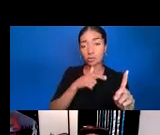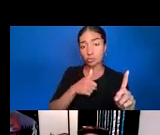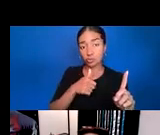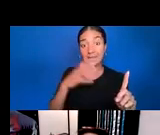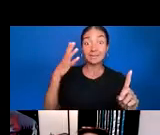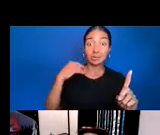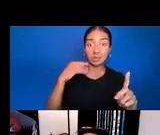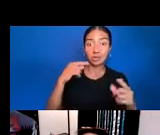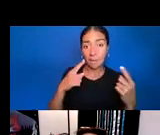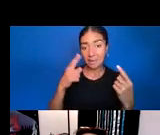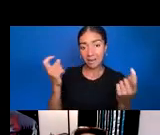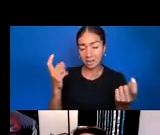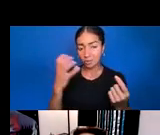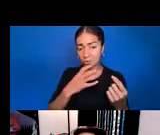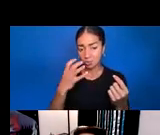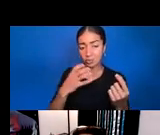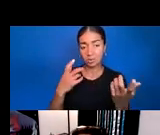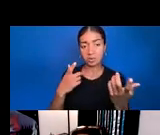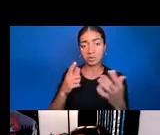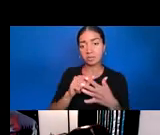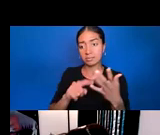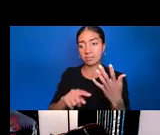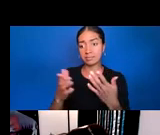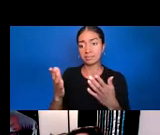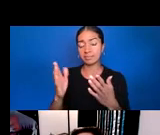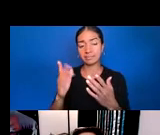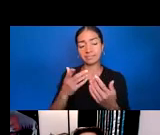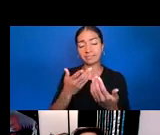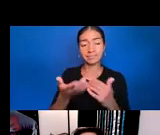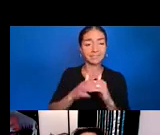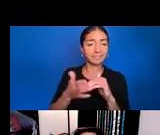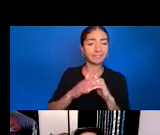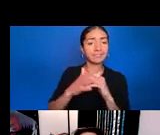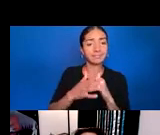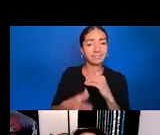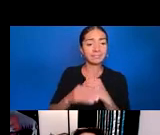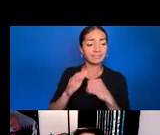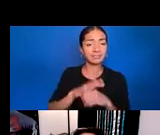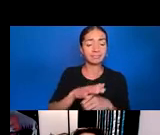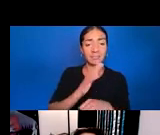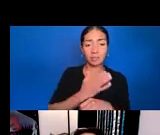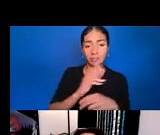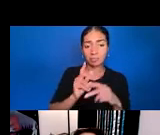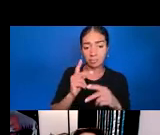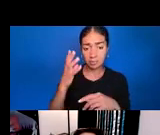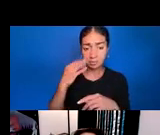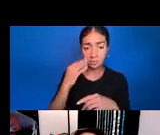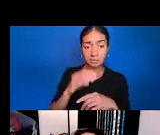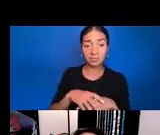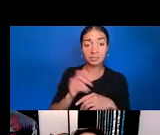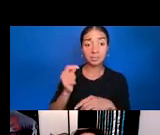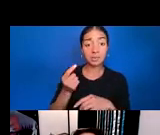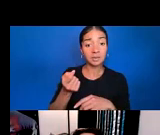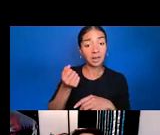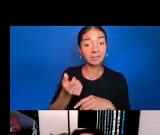limited or lack of resources. Most advocates have paperwork and they know what is available where,